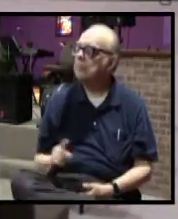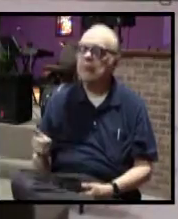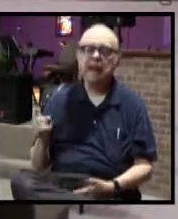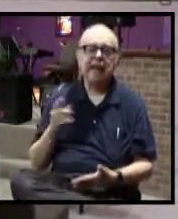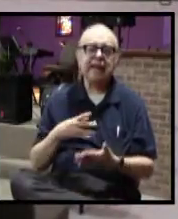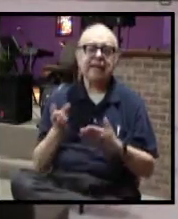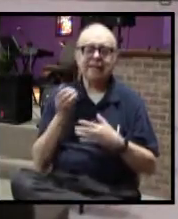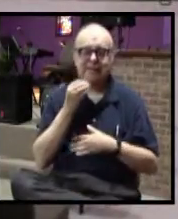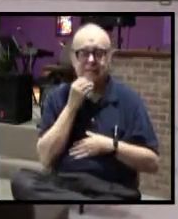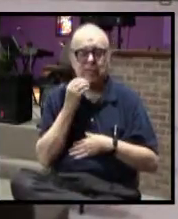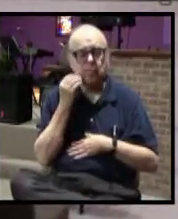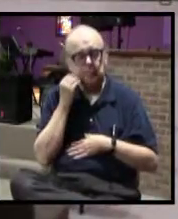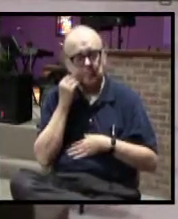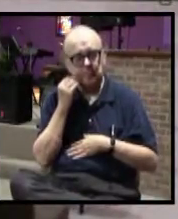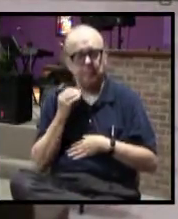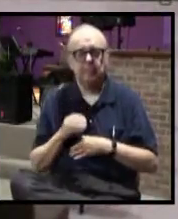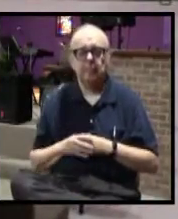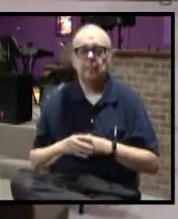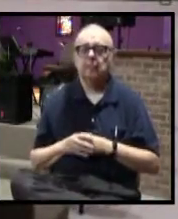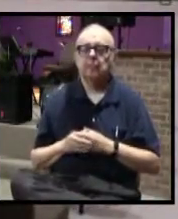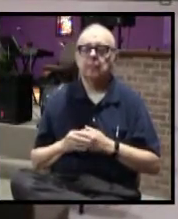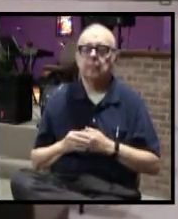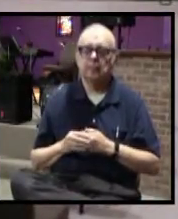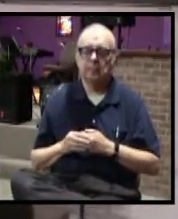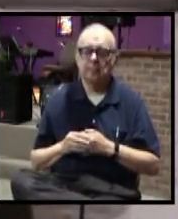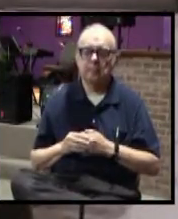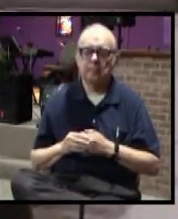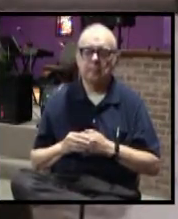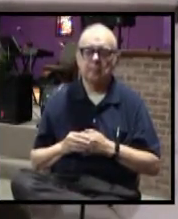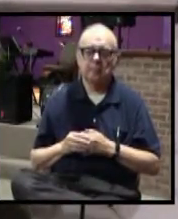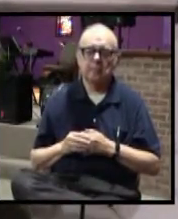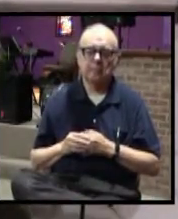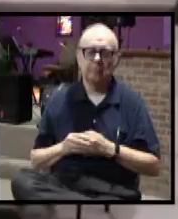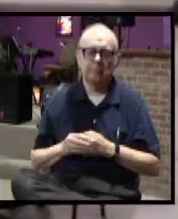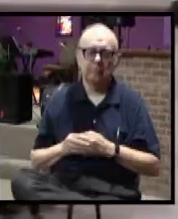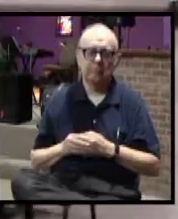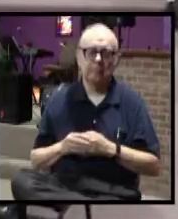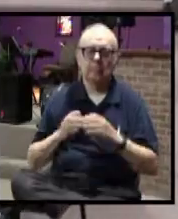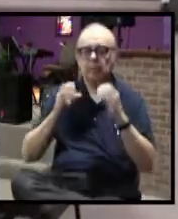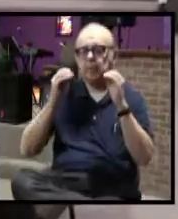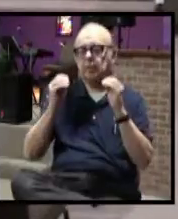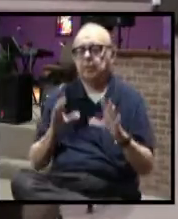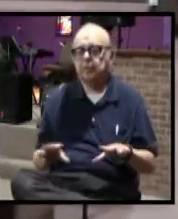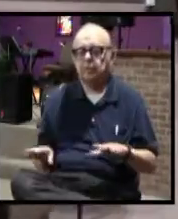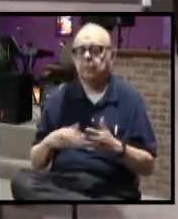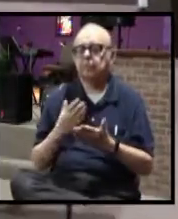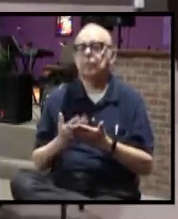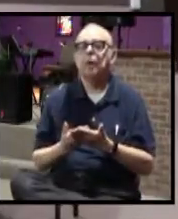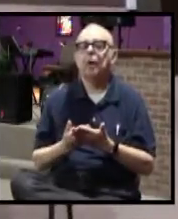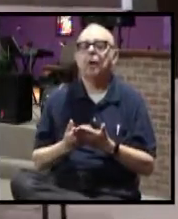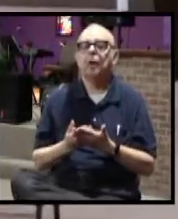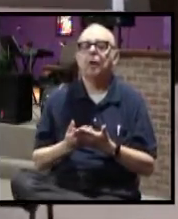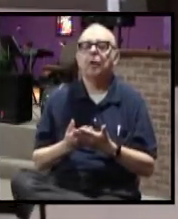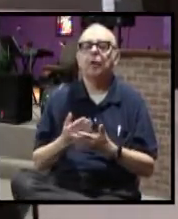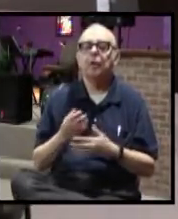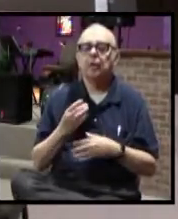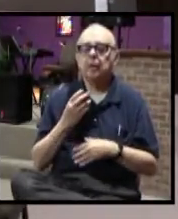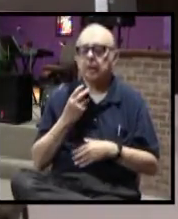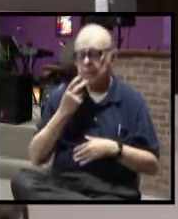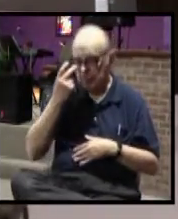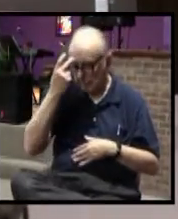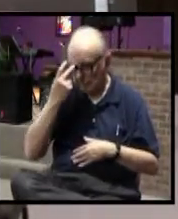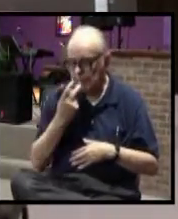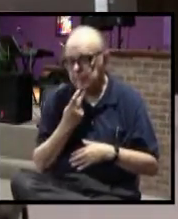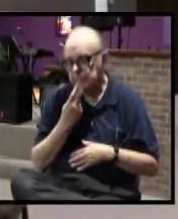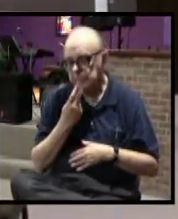They sent this home, the teacher did, to all of the